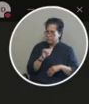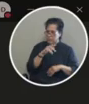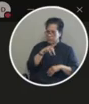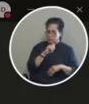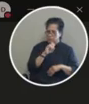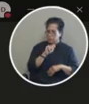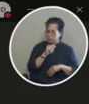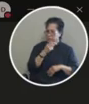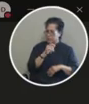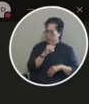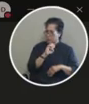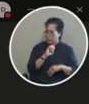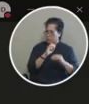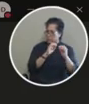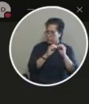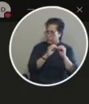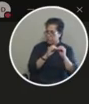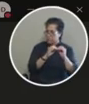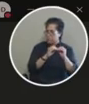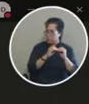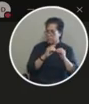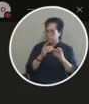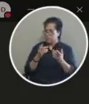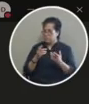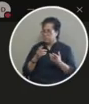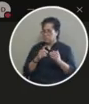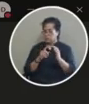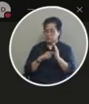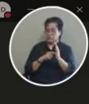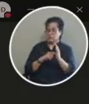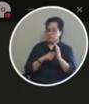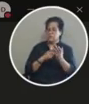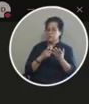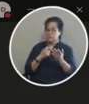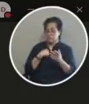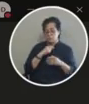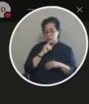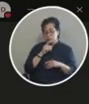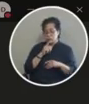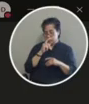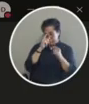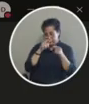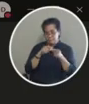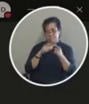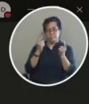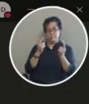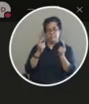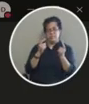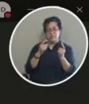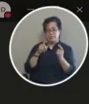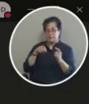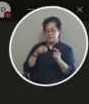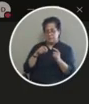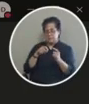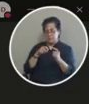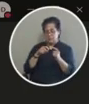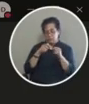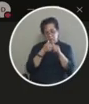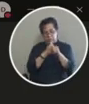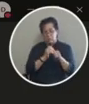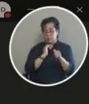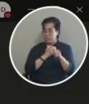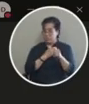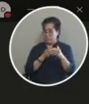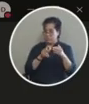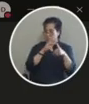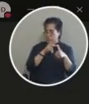potholes. This is very insane. I mean, this is insane. And I'm strongly against it. I think you guys should look for our priority. I don't